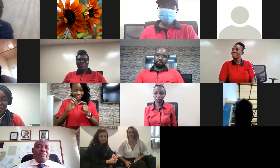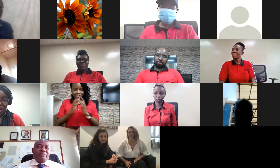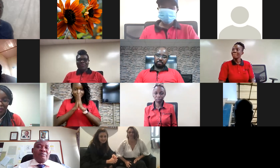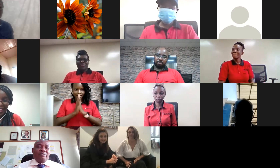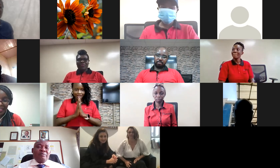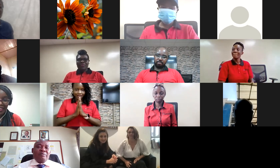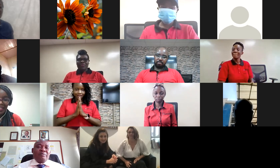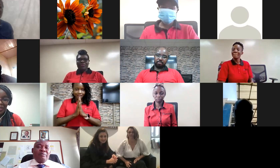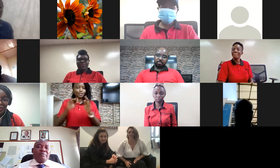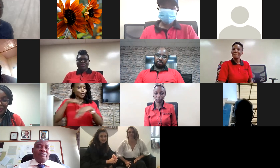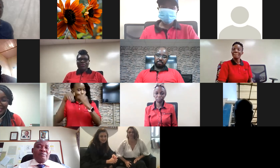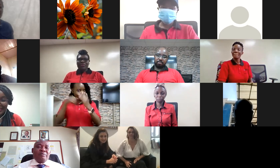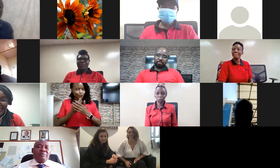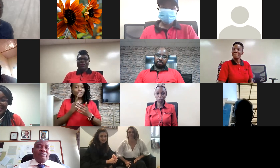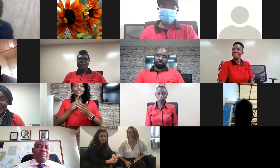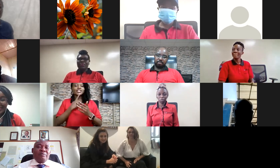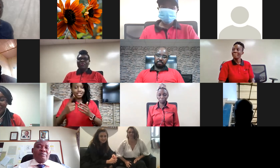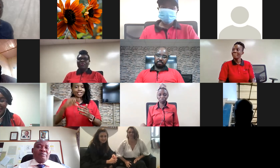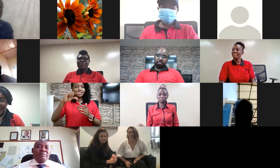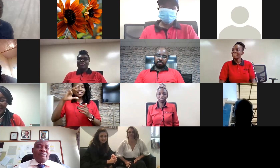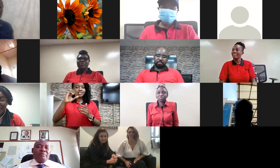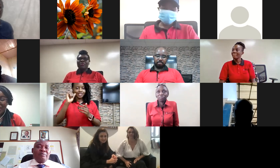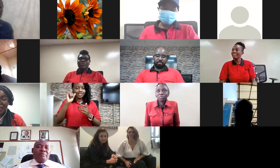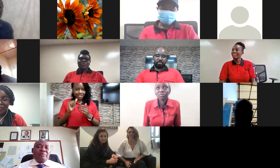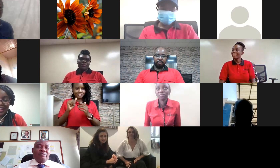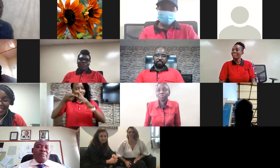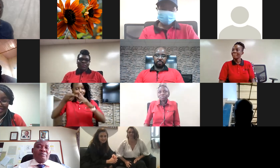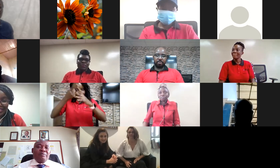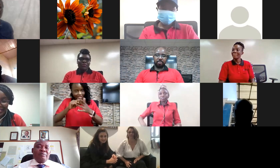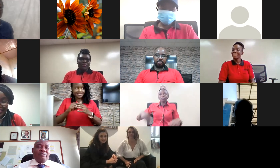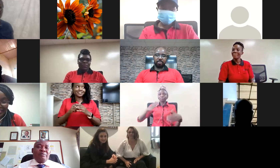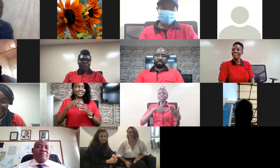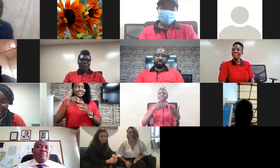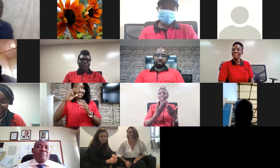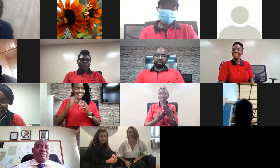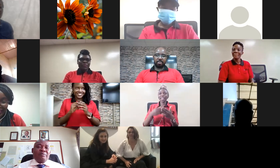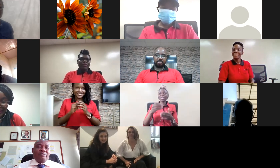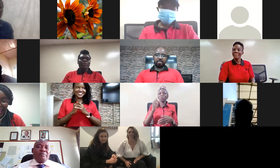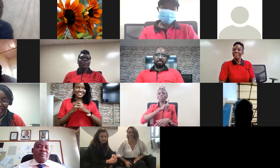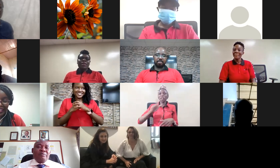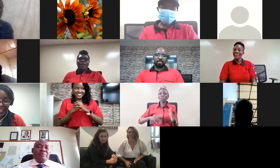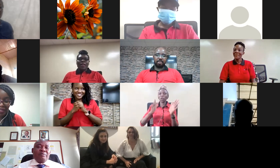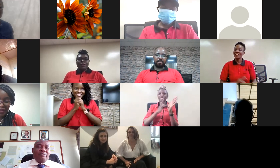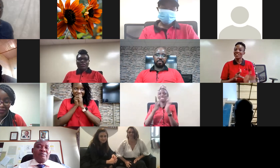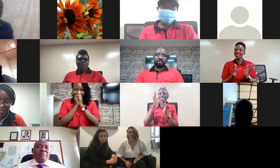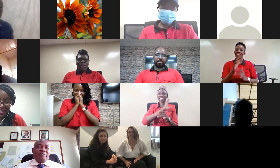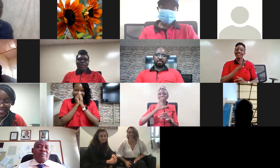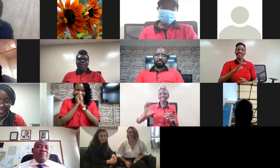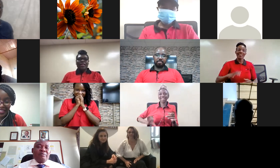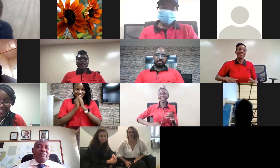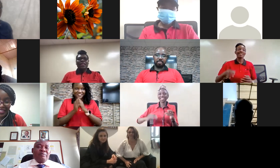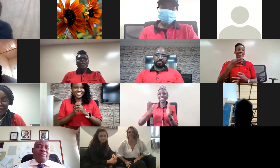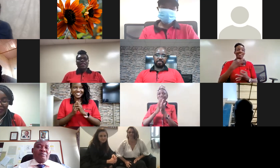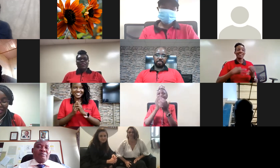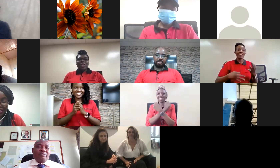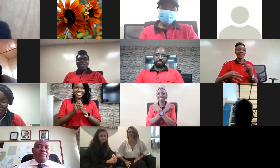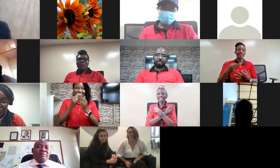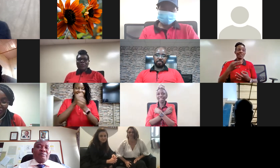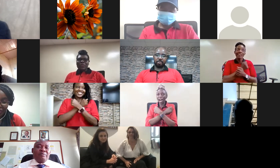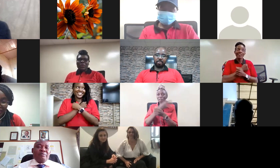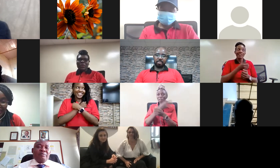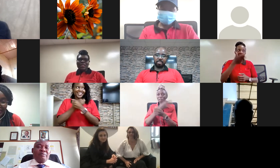DEC competition. And before we end, I would want us to also just remind ourselves the questions,